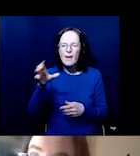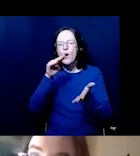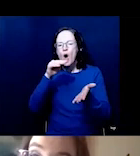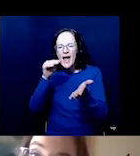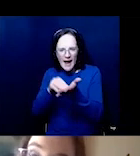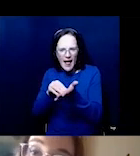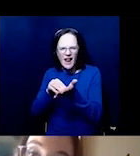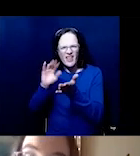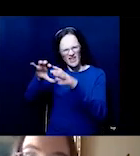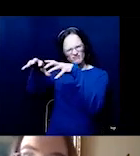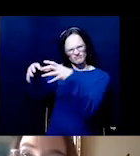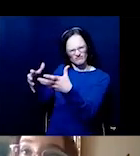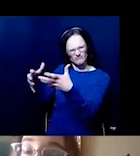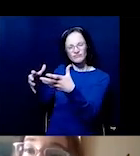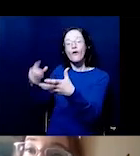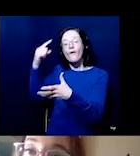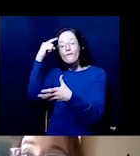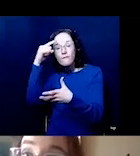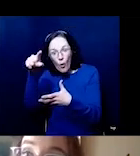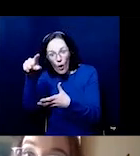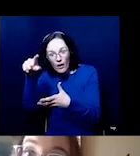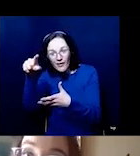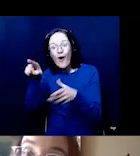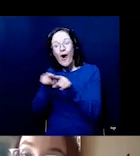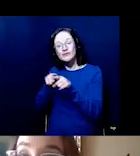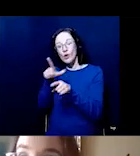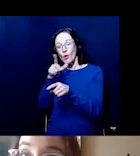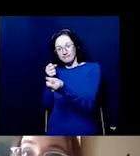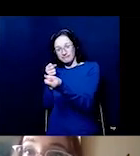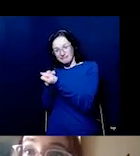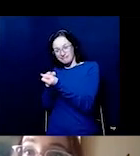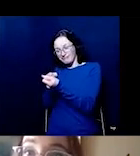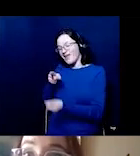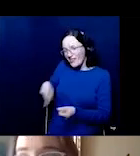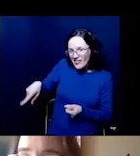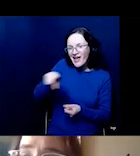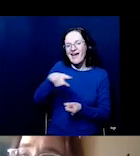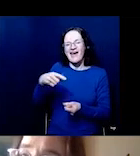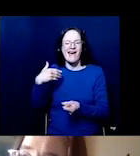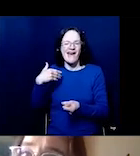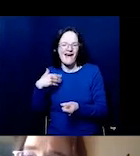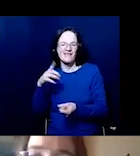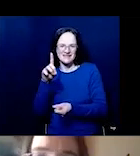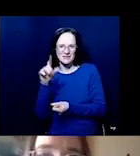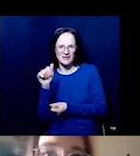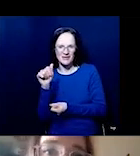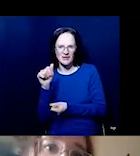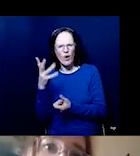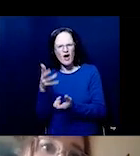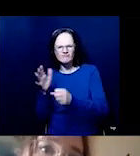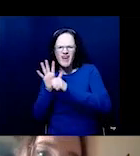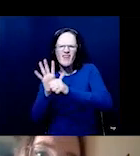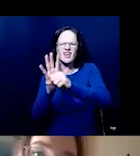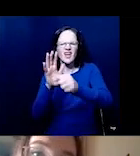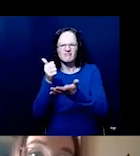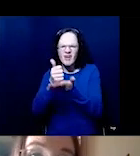and by women with disabilities. So we give a space for these women to advocate and to have better life conditions. So